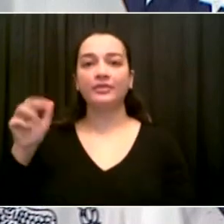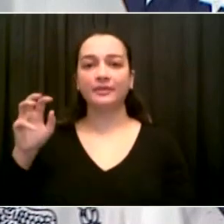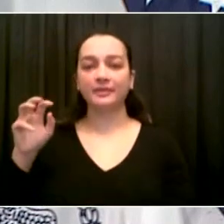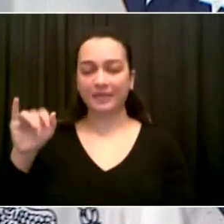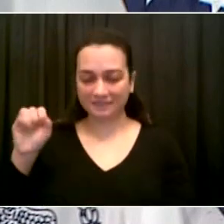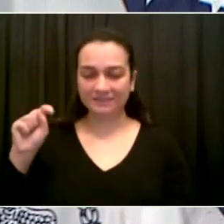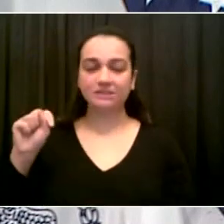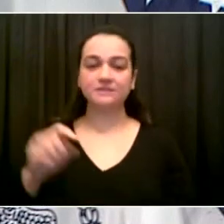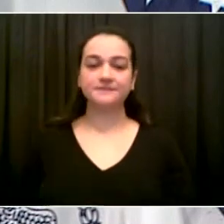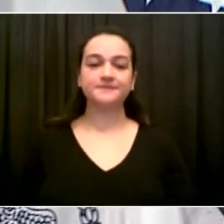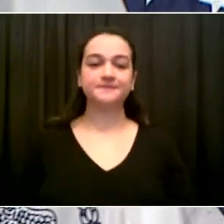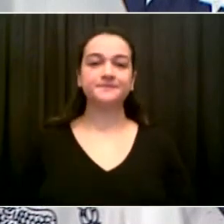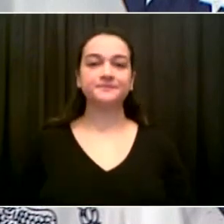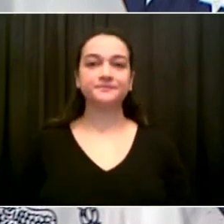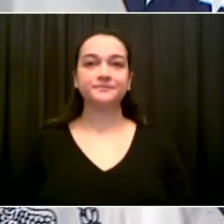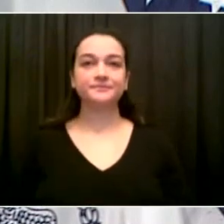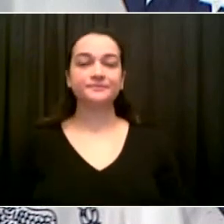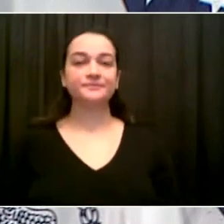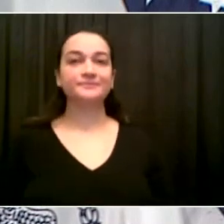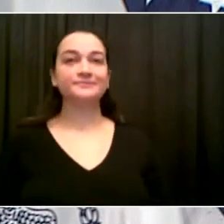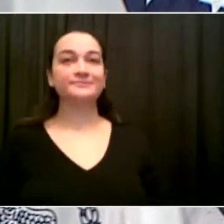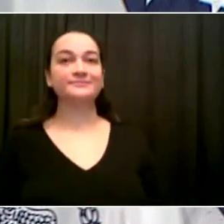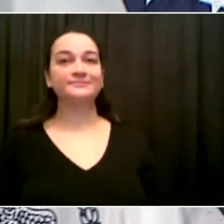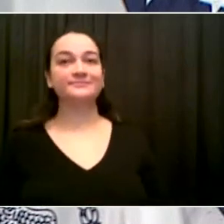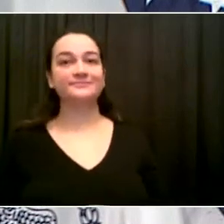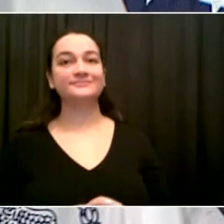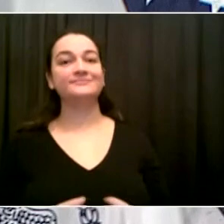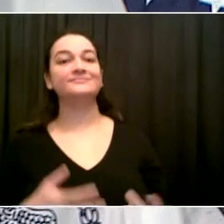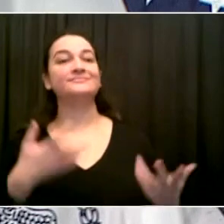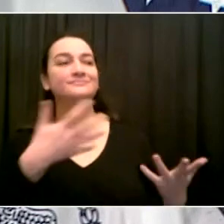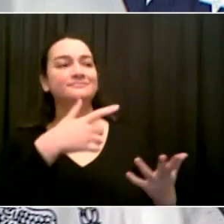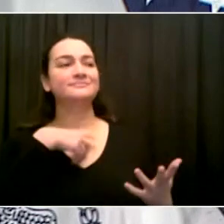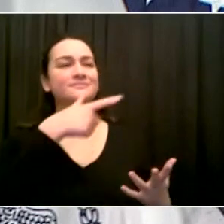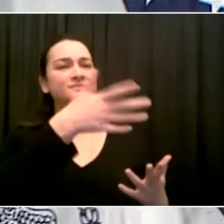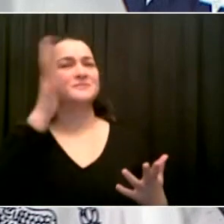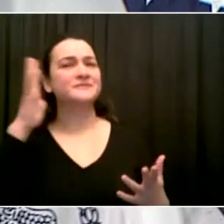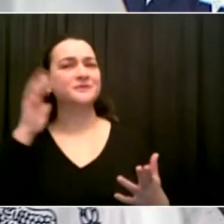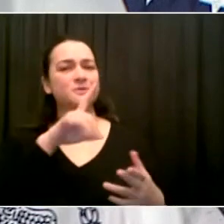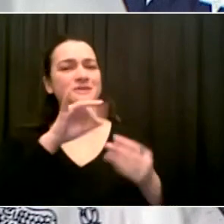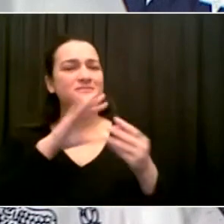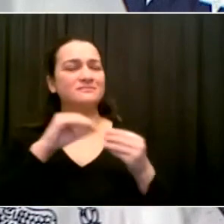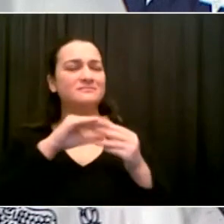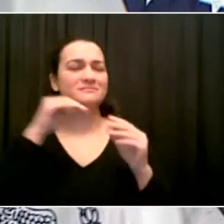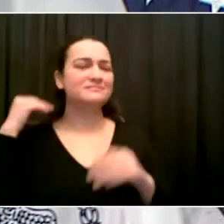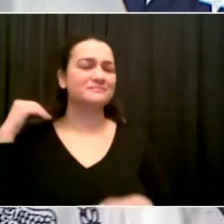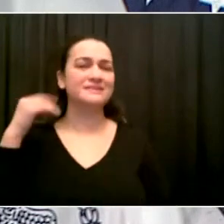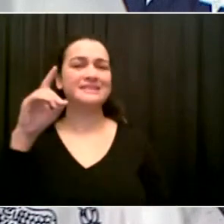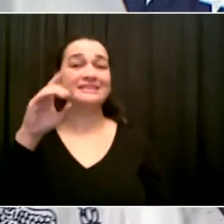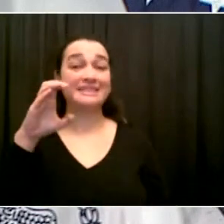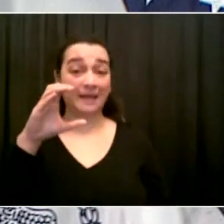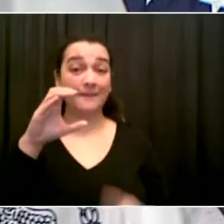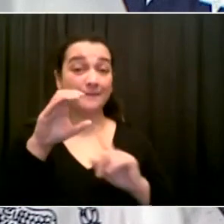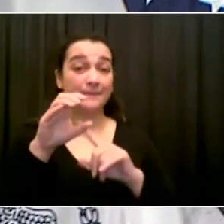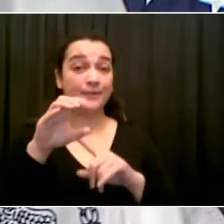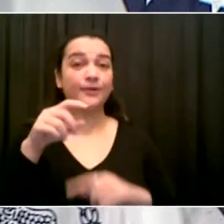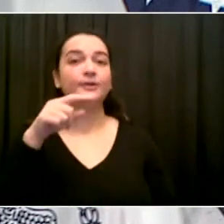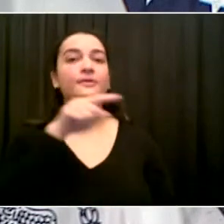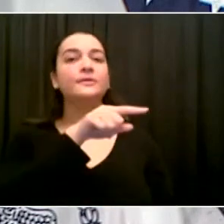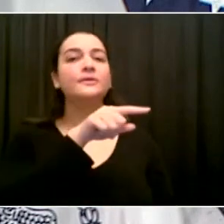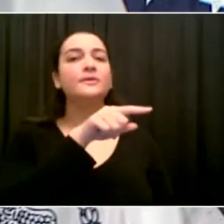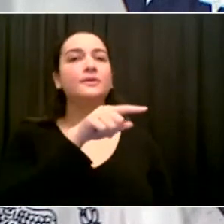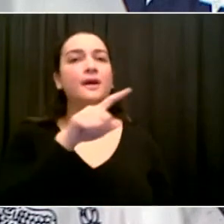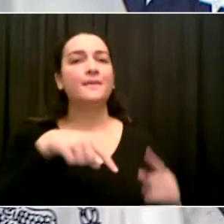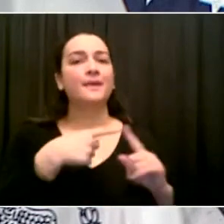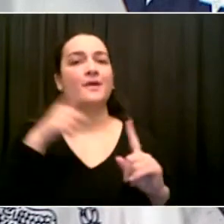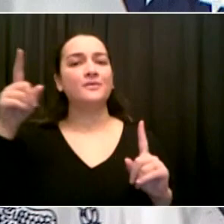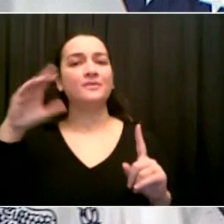You expressed your opposition to National Grid's natural gas pipeline being built in North Brooklyn. And then